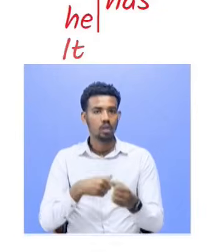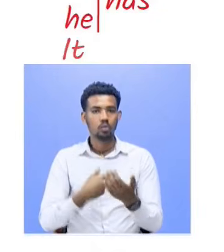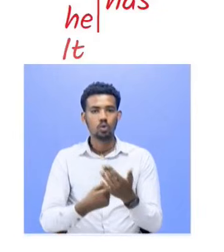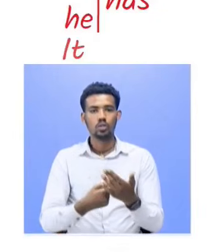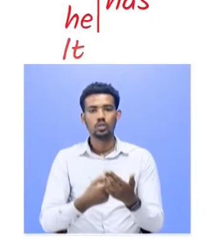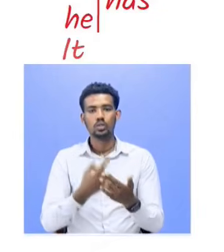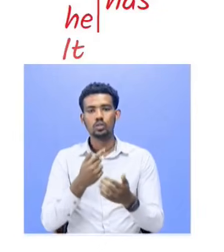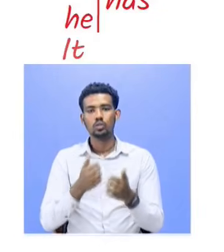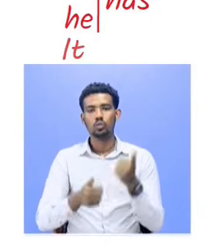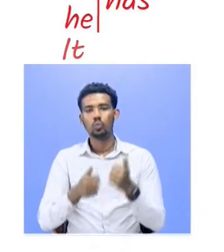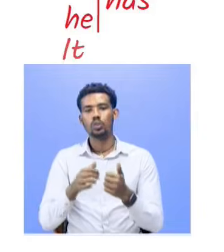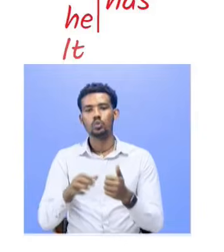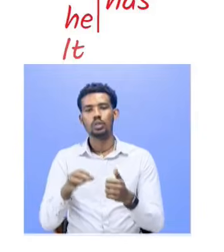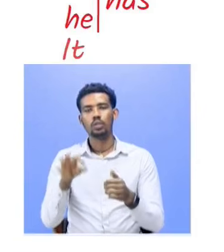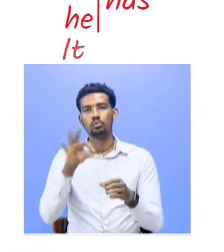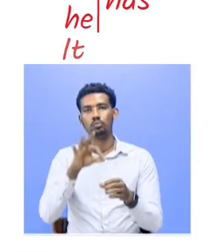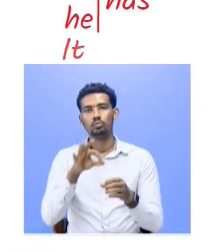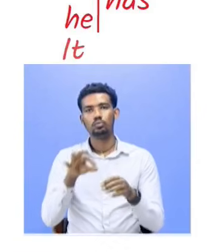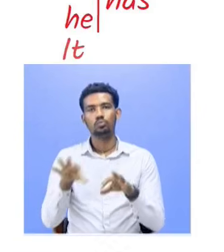Bravo.